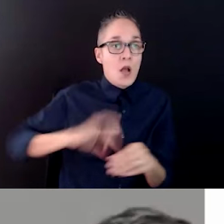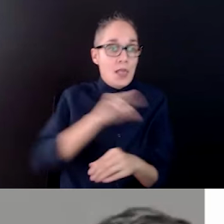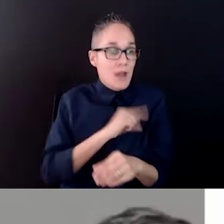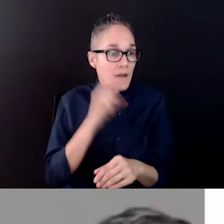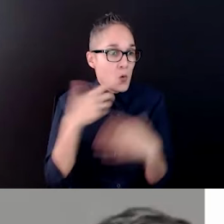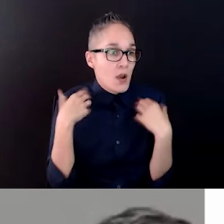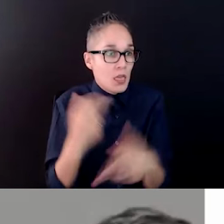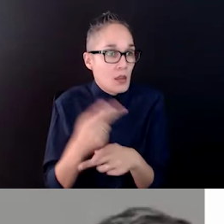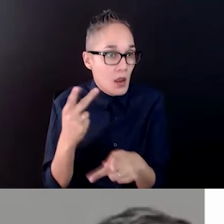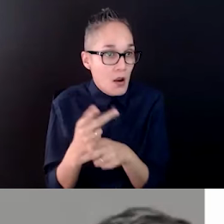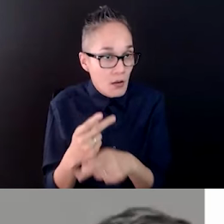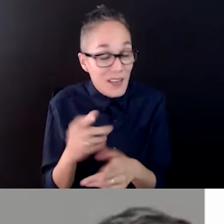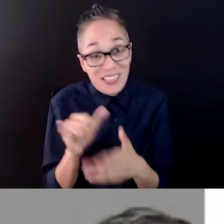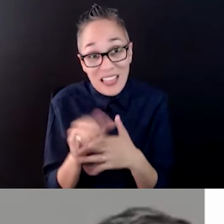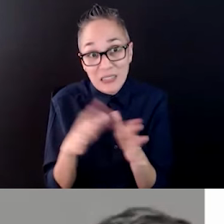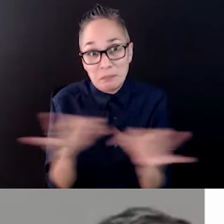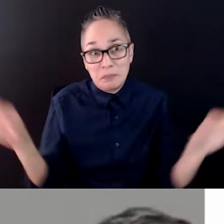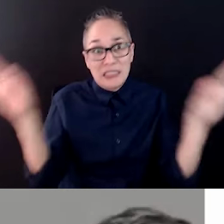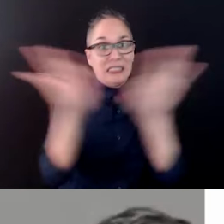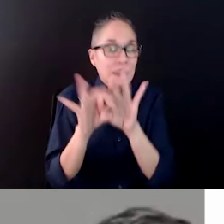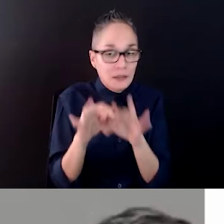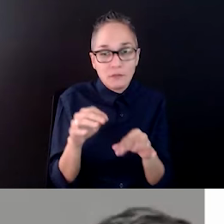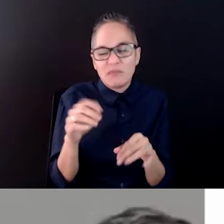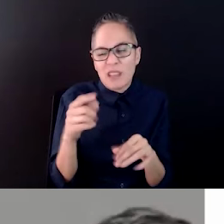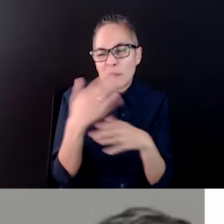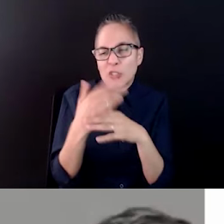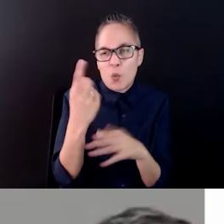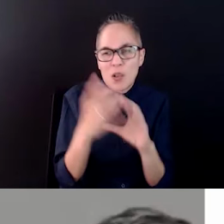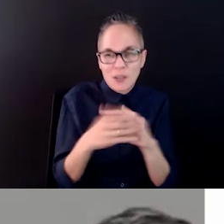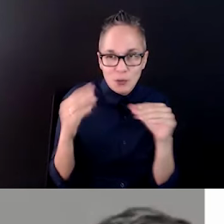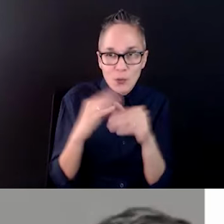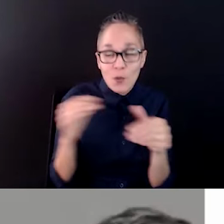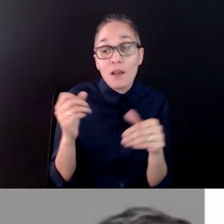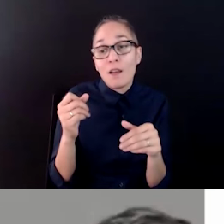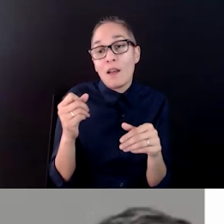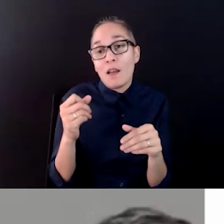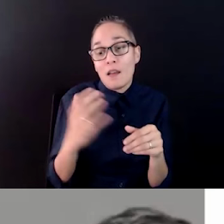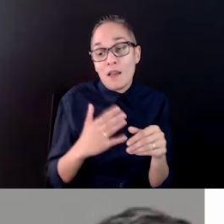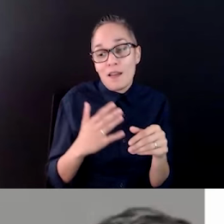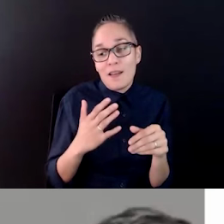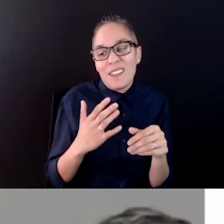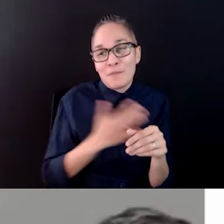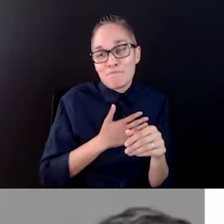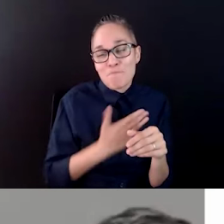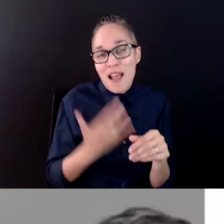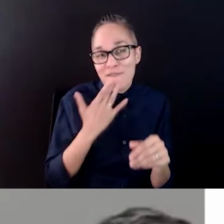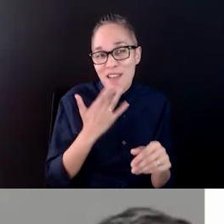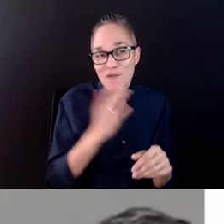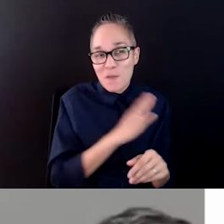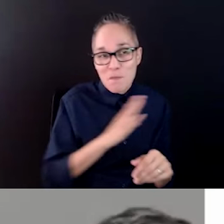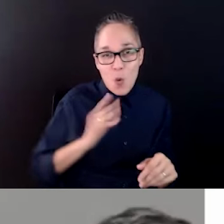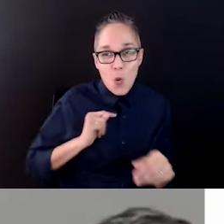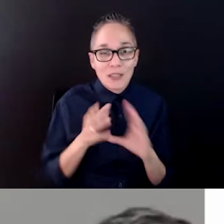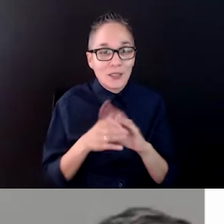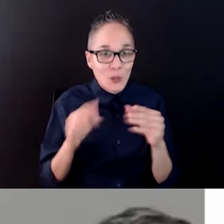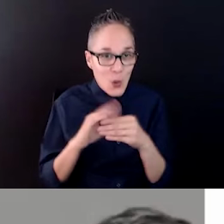ever. That's a big deal. I'm going to tell one little story. My favorite board story recently is